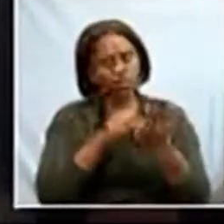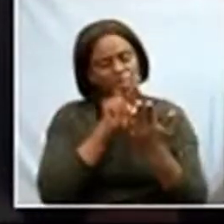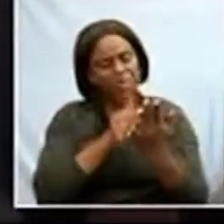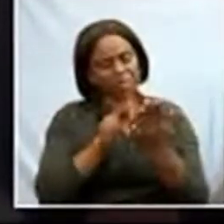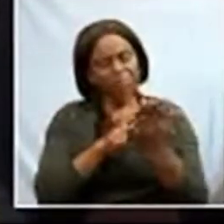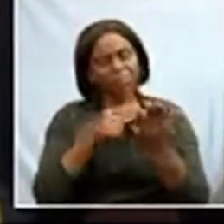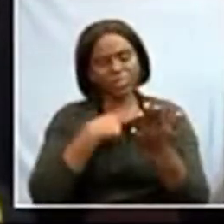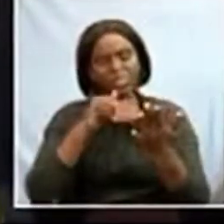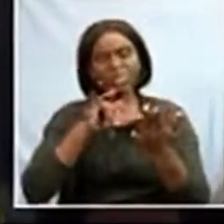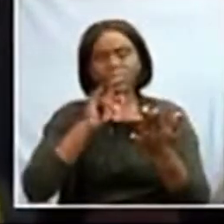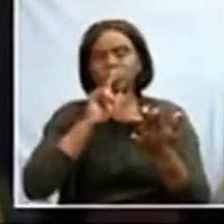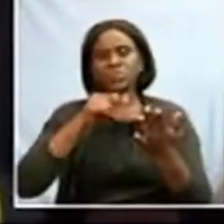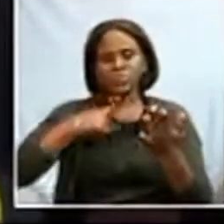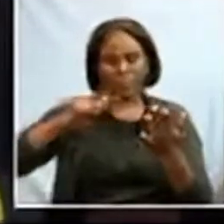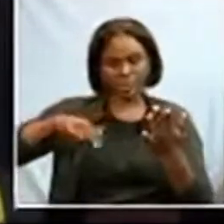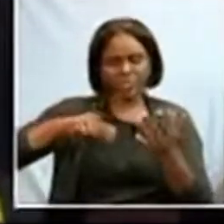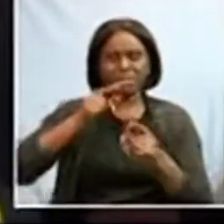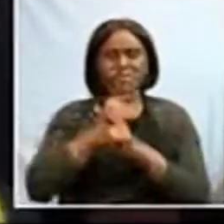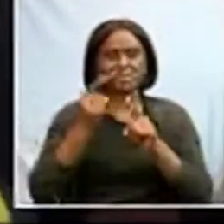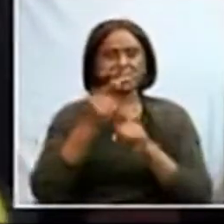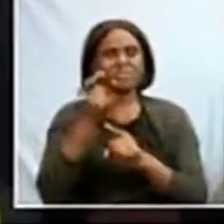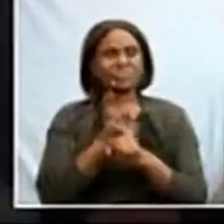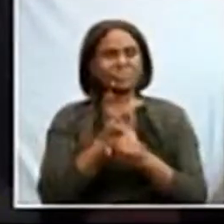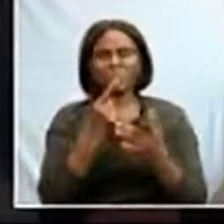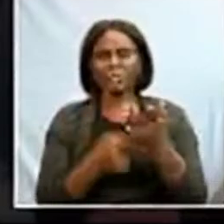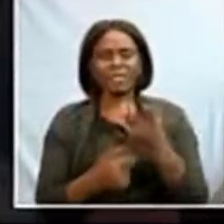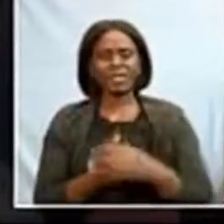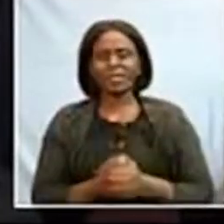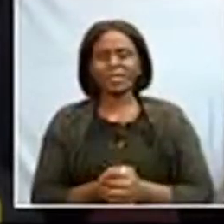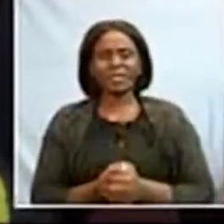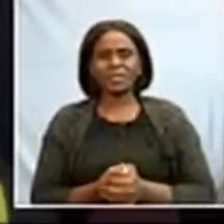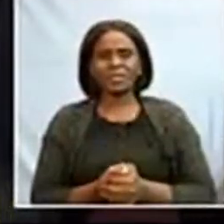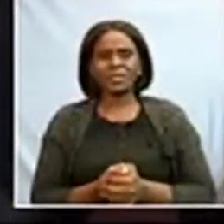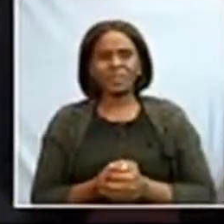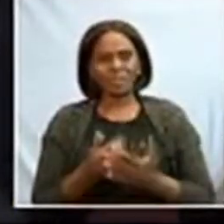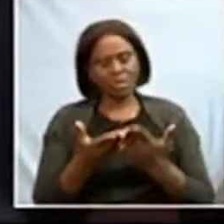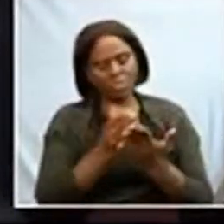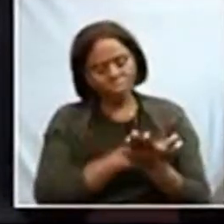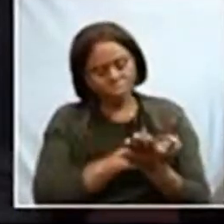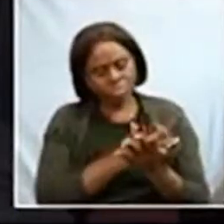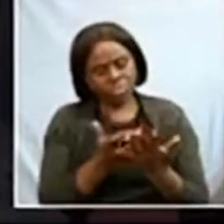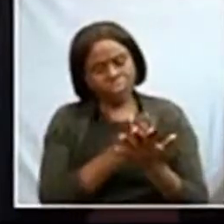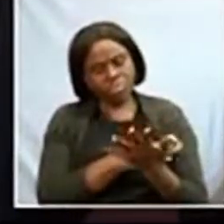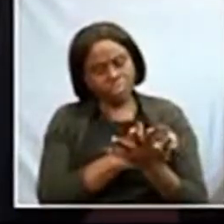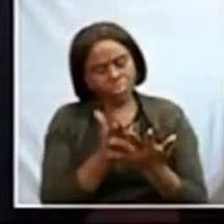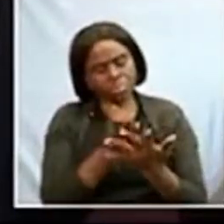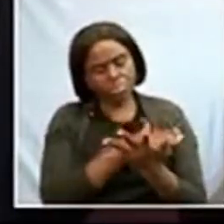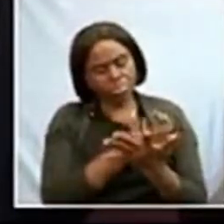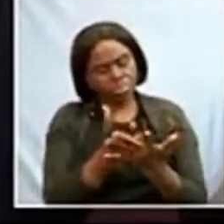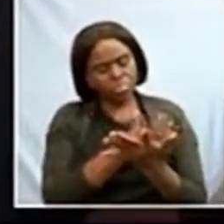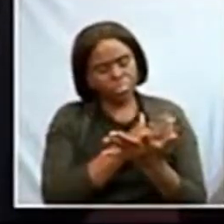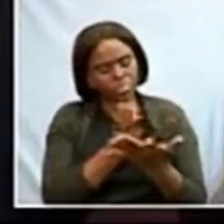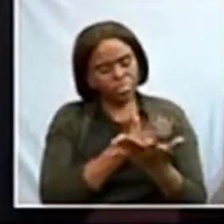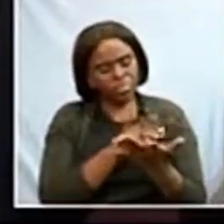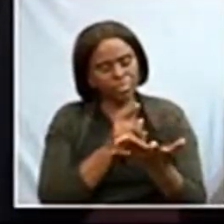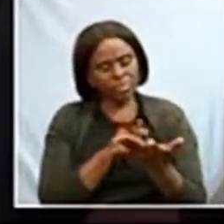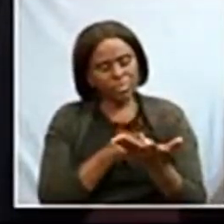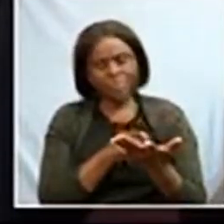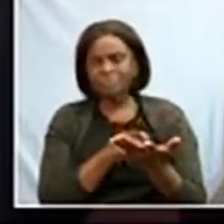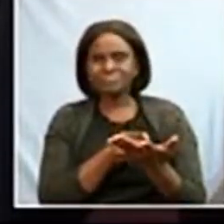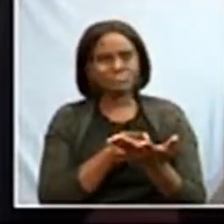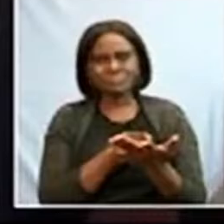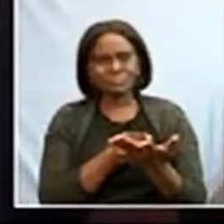I'm late. But just from going through, Chair, this is